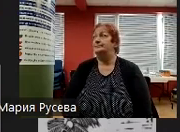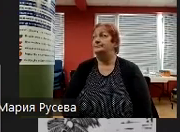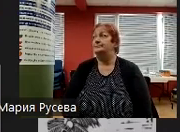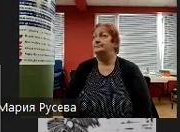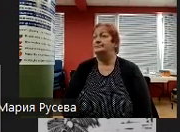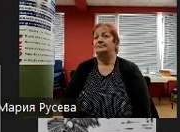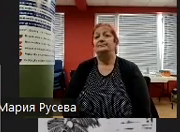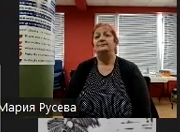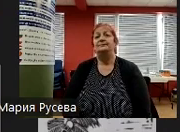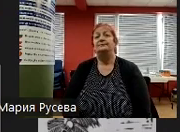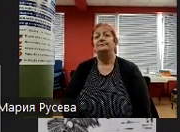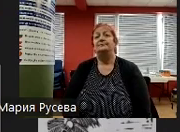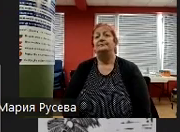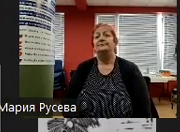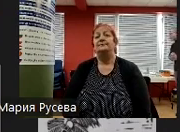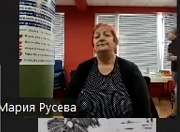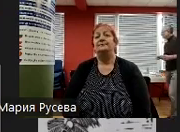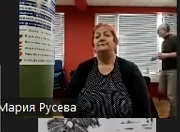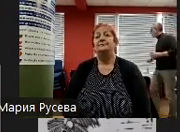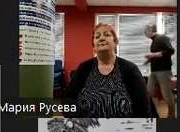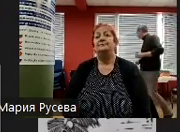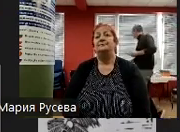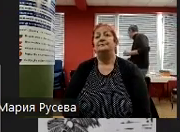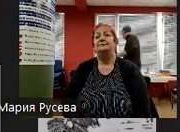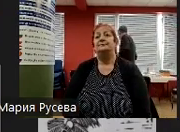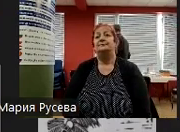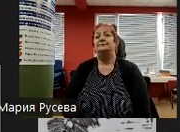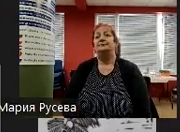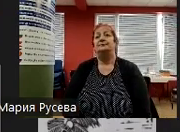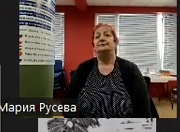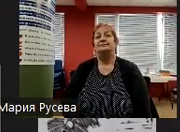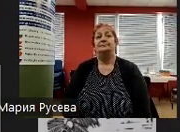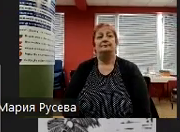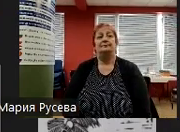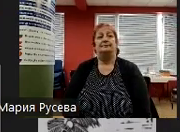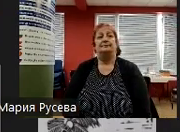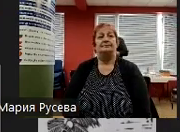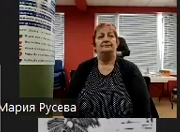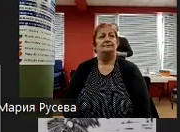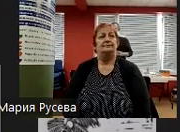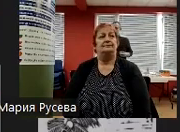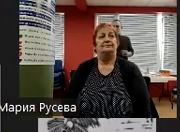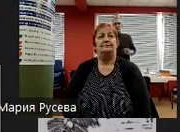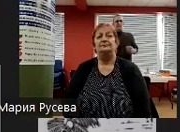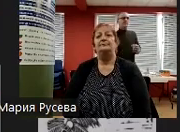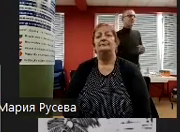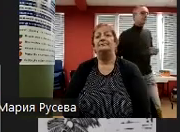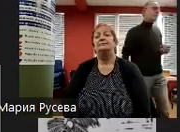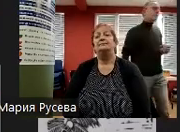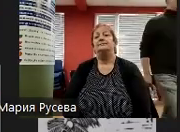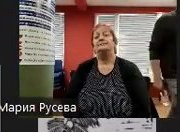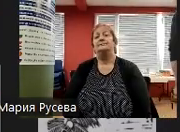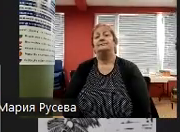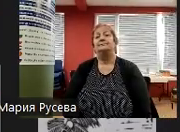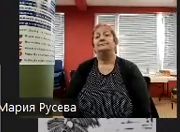be able to read them, some will just read the description. But the most important thing is if you want to use them, just the